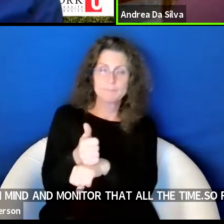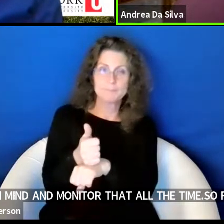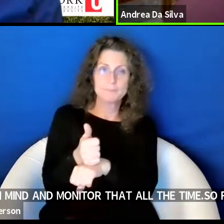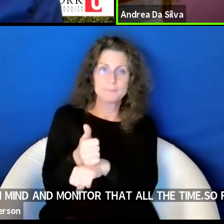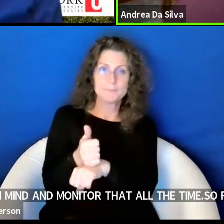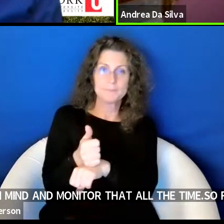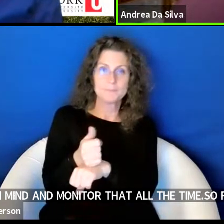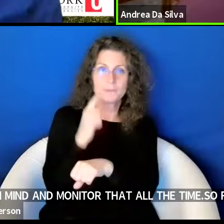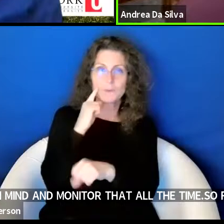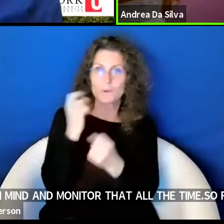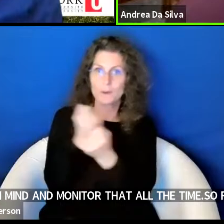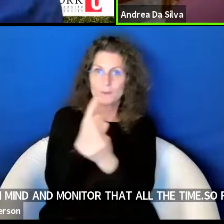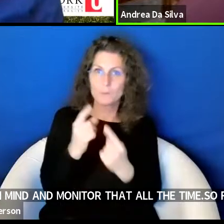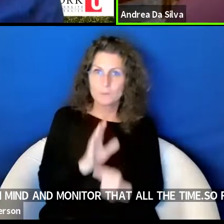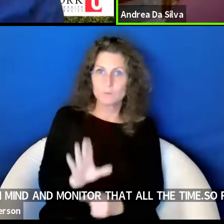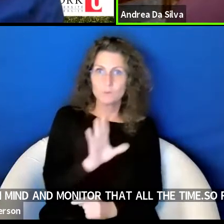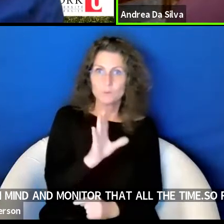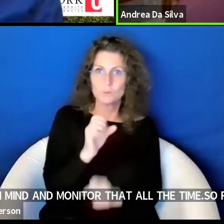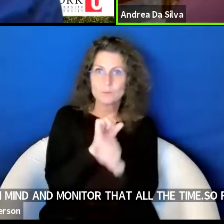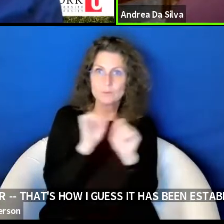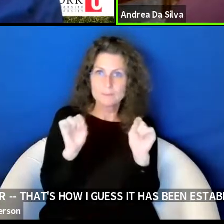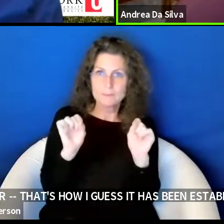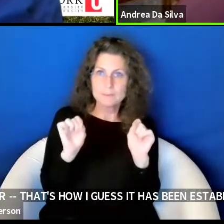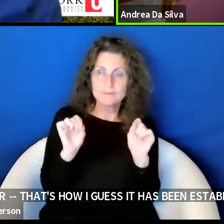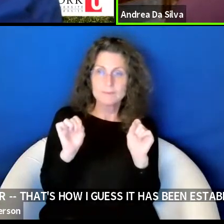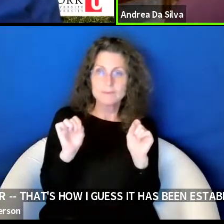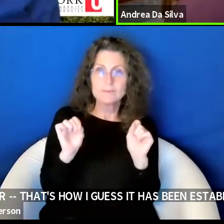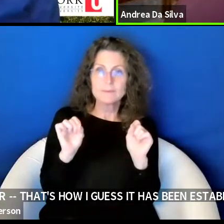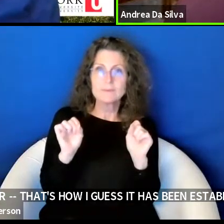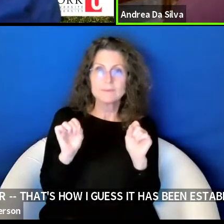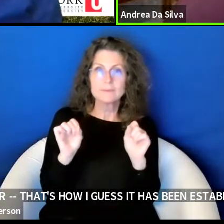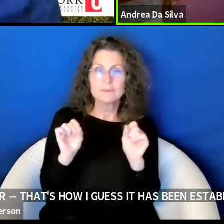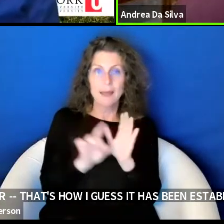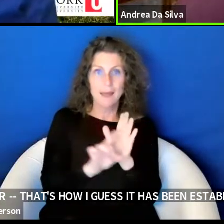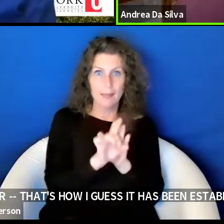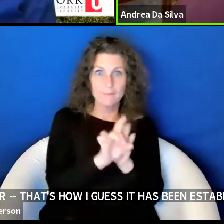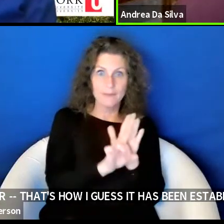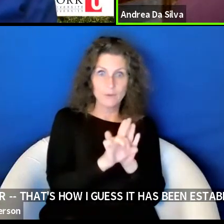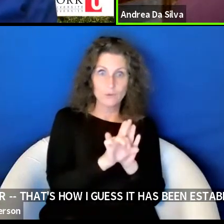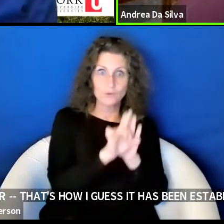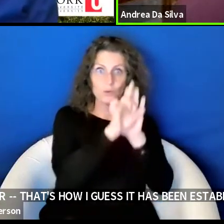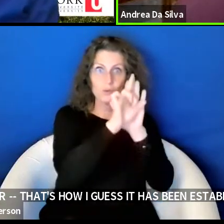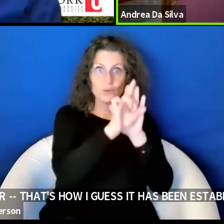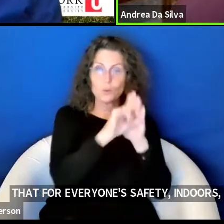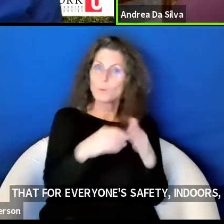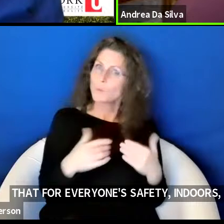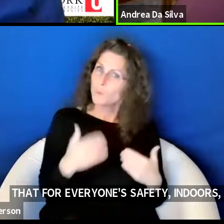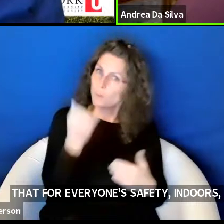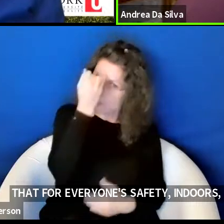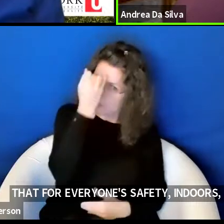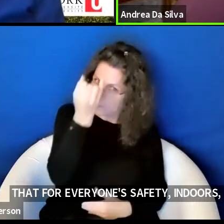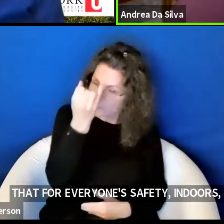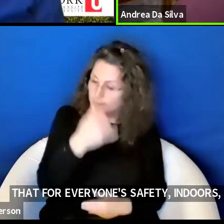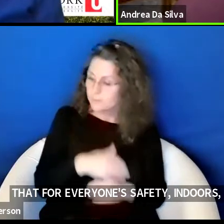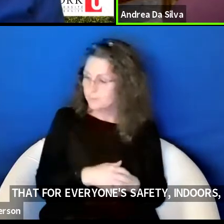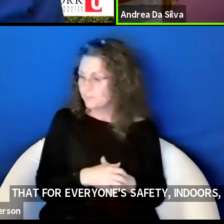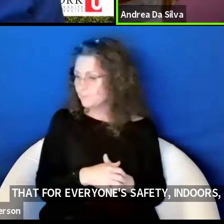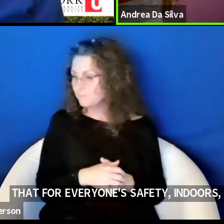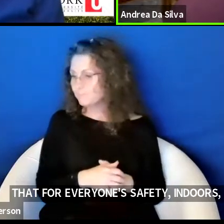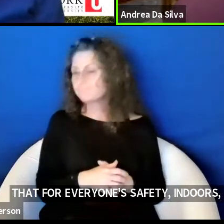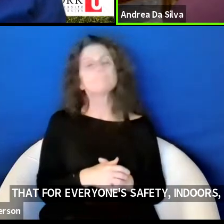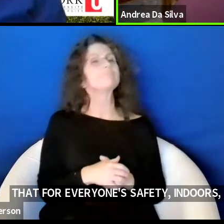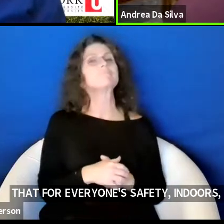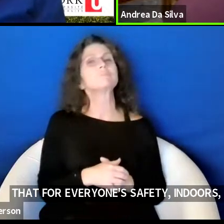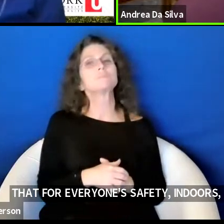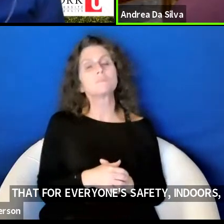for everyone's safety, indoors, especially elevators, just imagine, right? Or very small, like I was